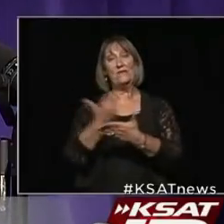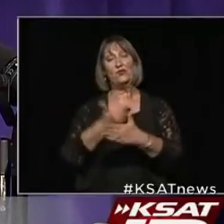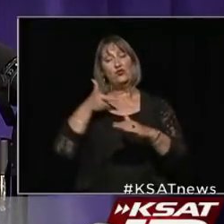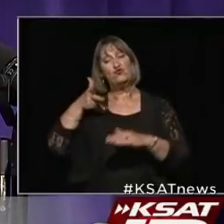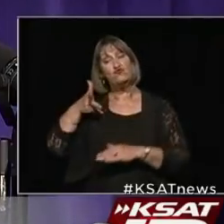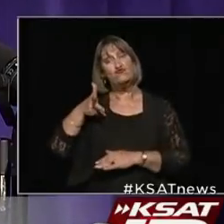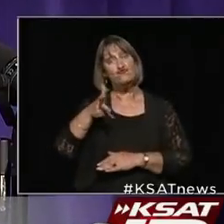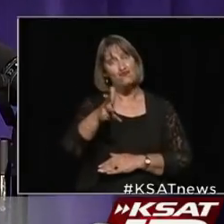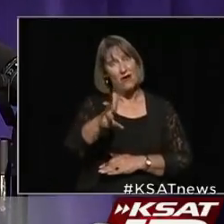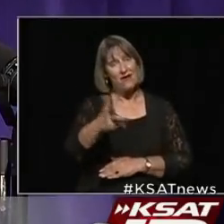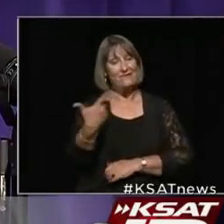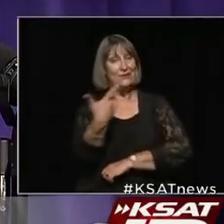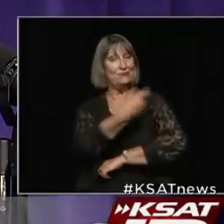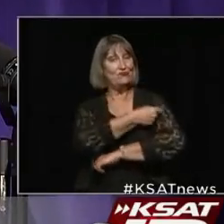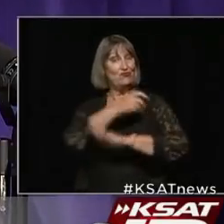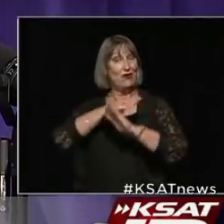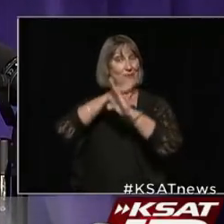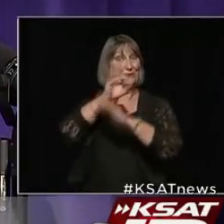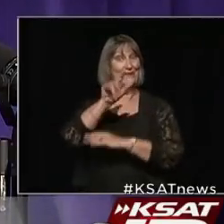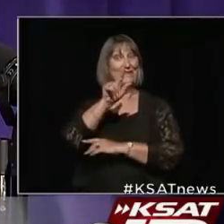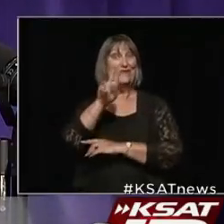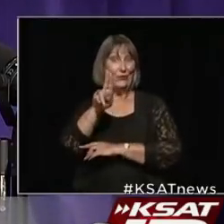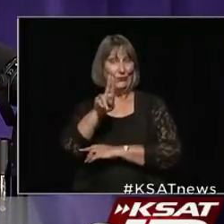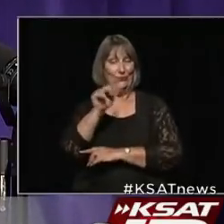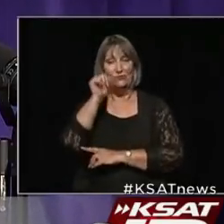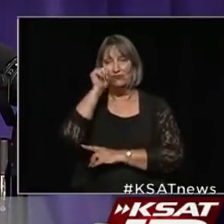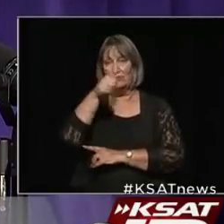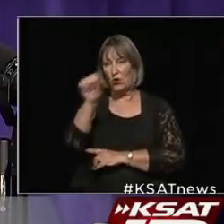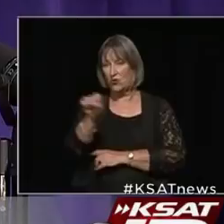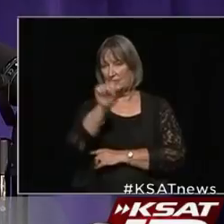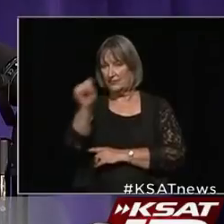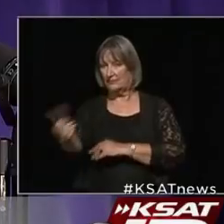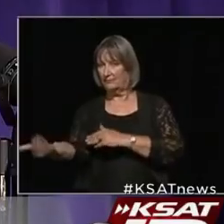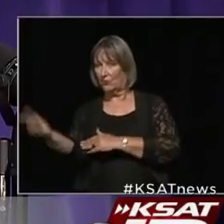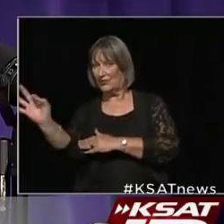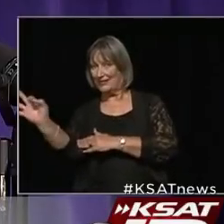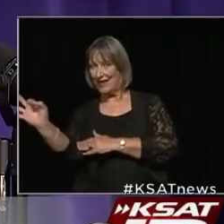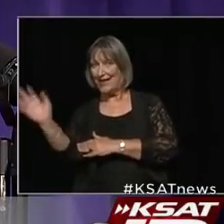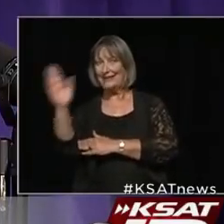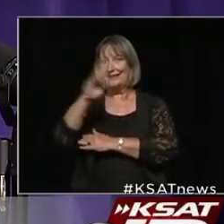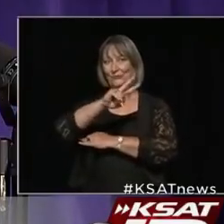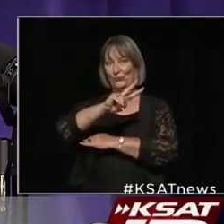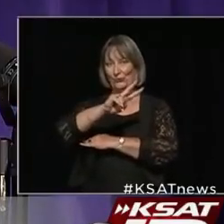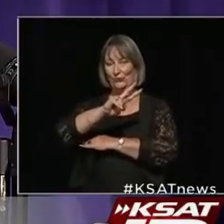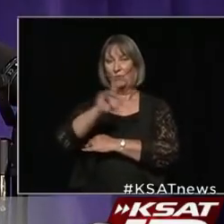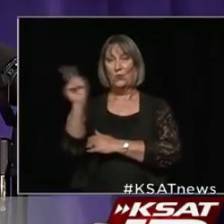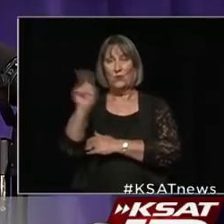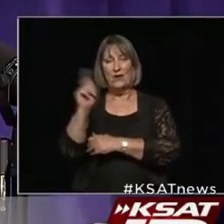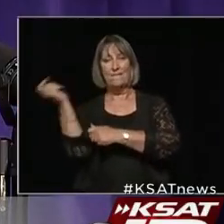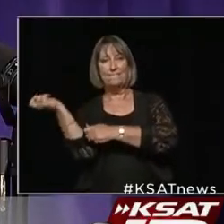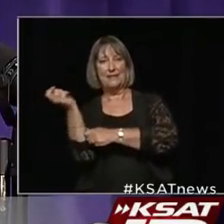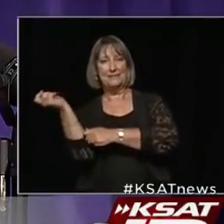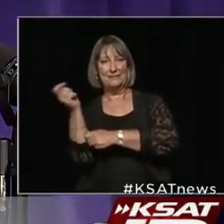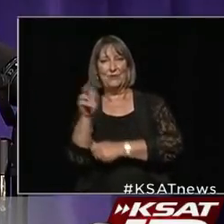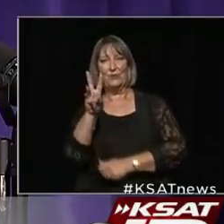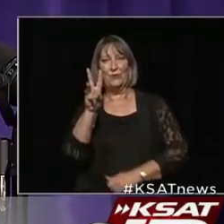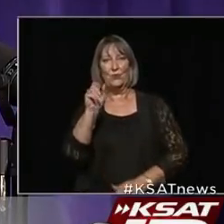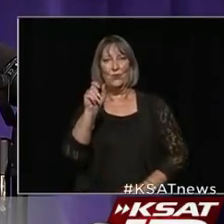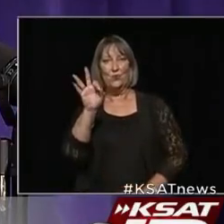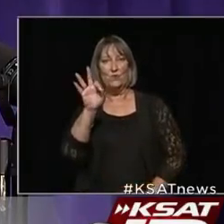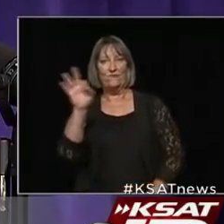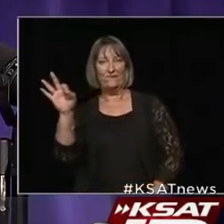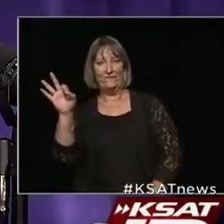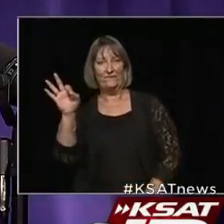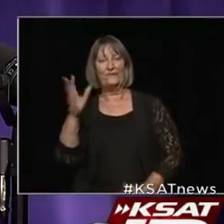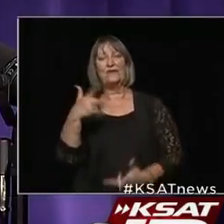shot event tomorrow. That's Saturday from 9 a.m. to 2 p.m. That is at Nelson Wolf Stadium on the west side. We do